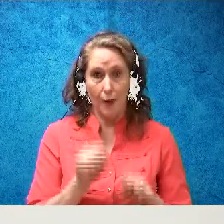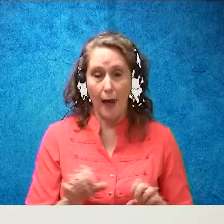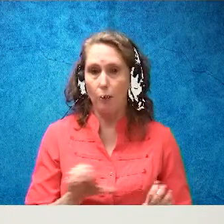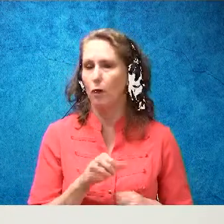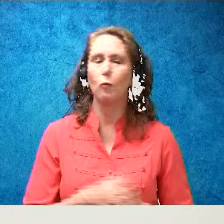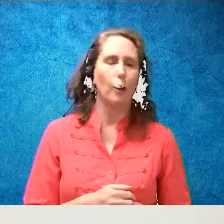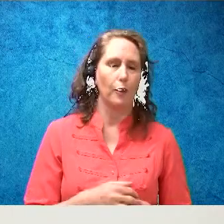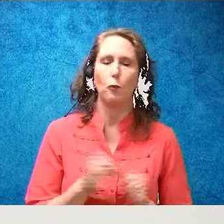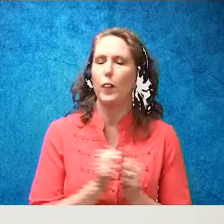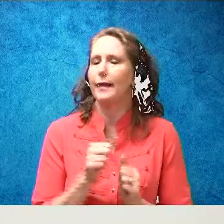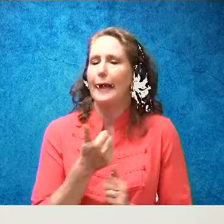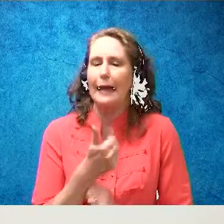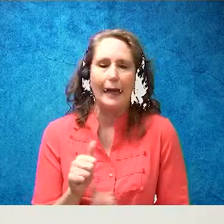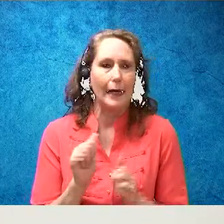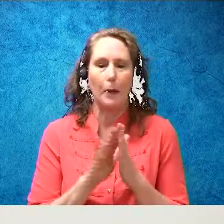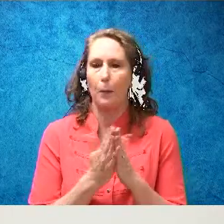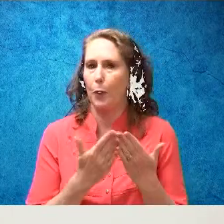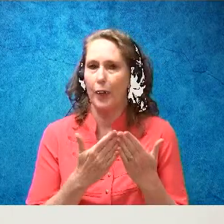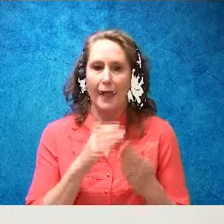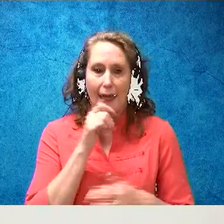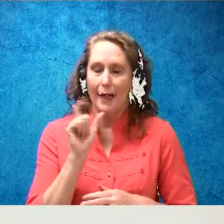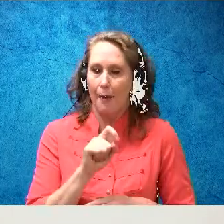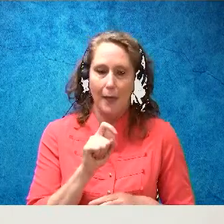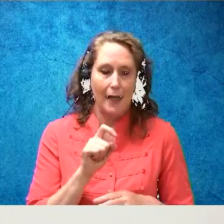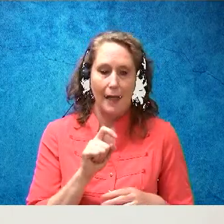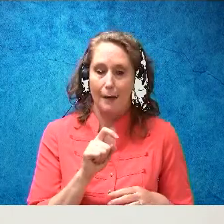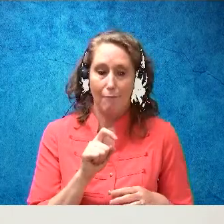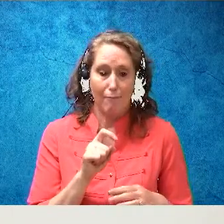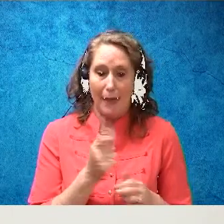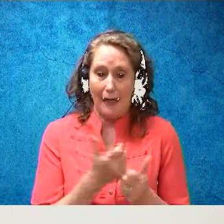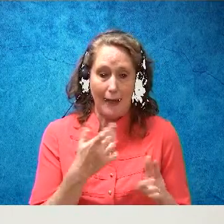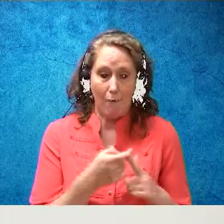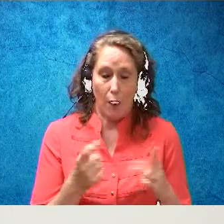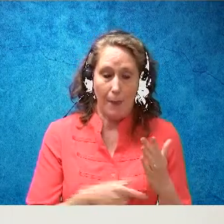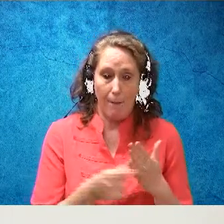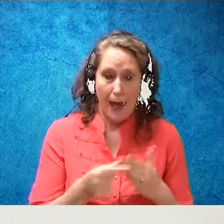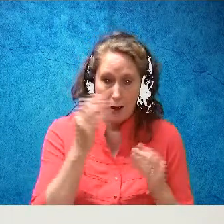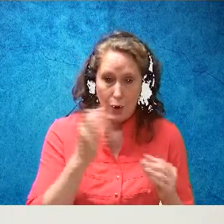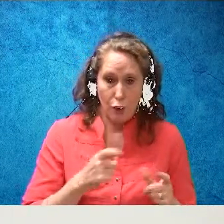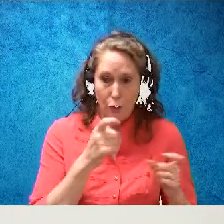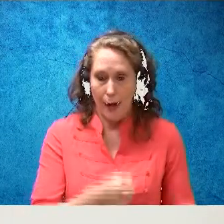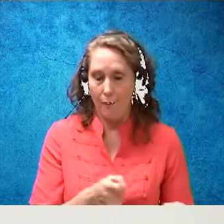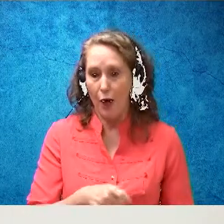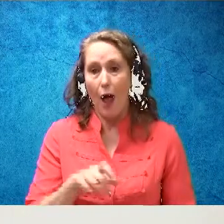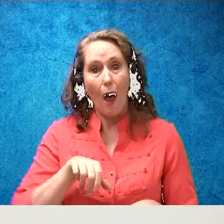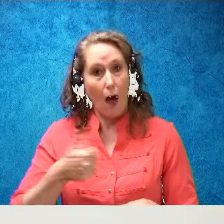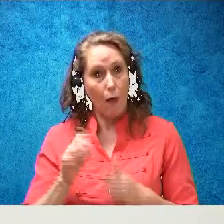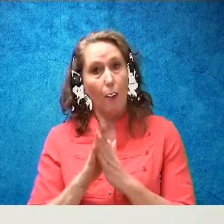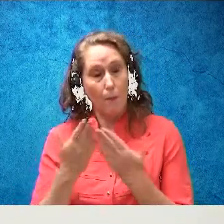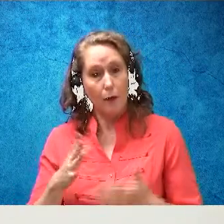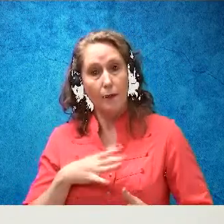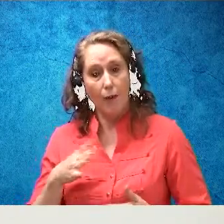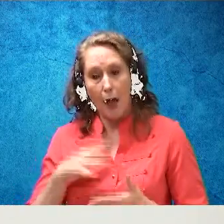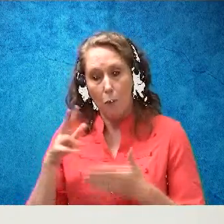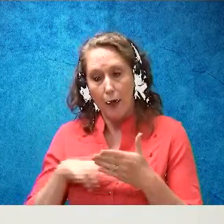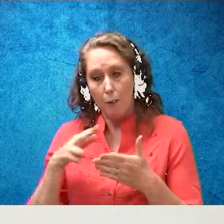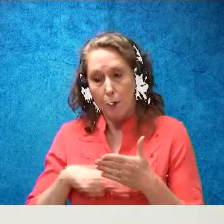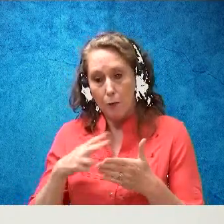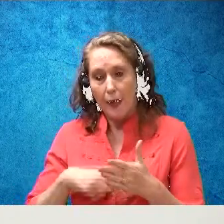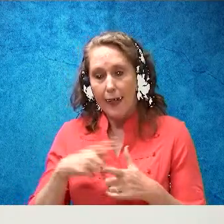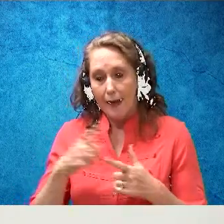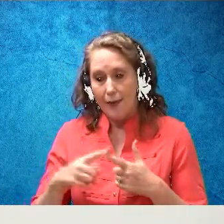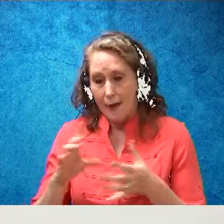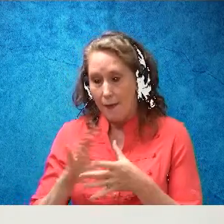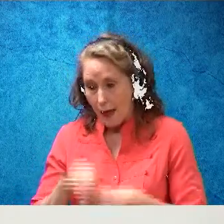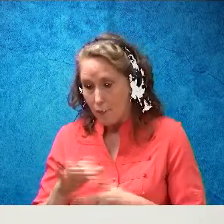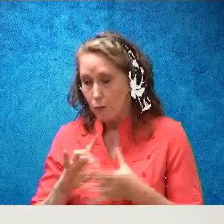just any book, it doesn't have to come from the packet, grab a book. Read, read, read. Read and practice retelling, okay? So one